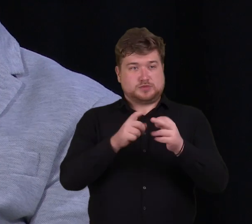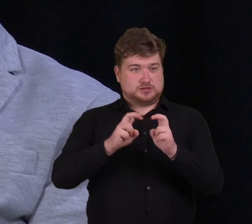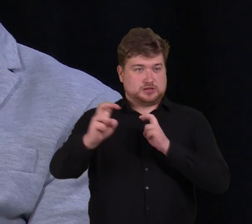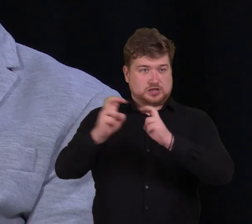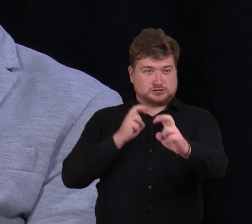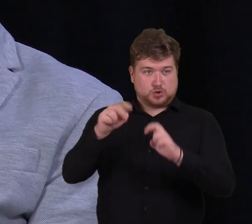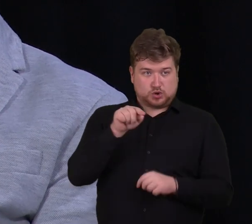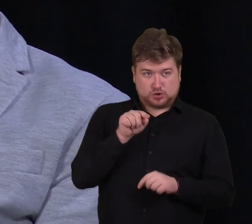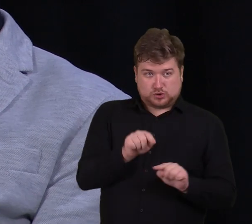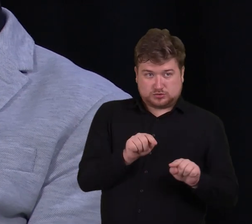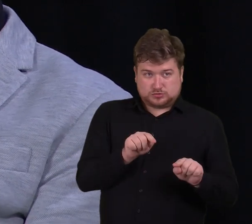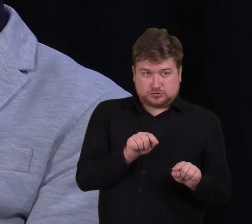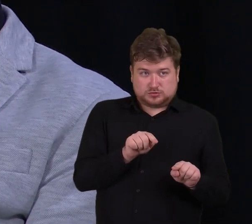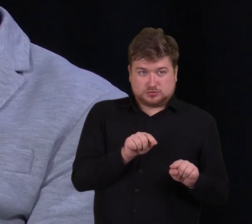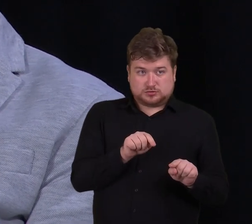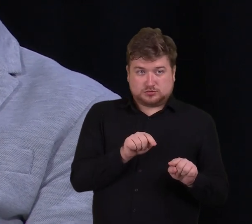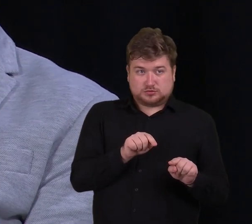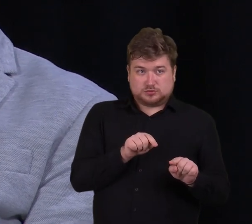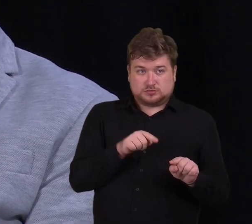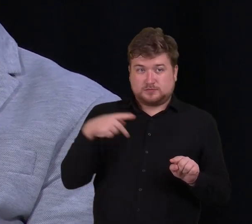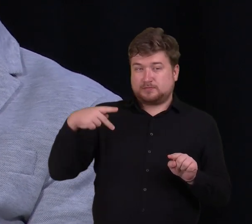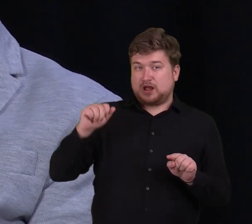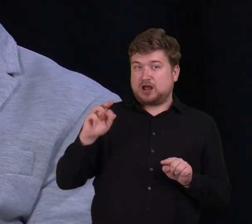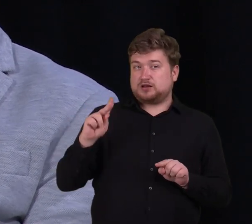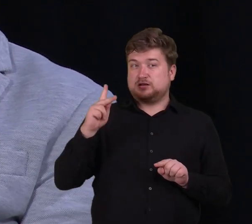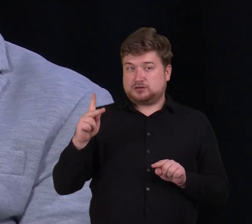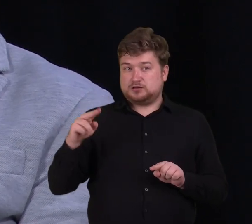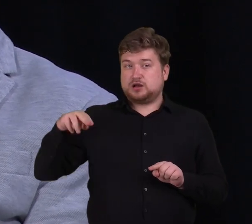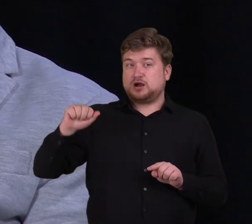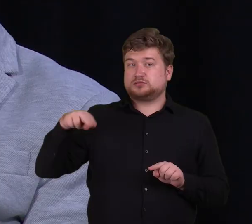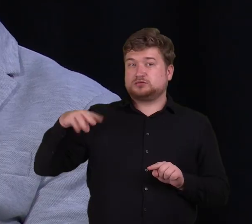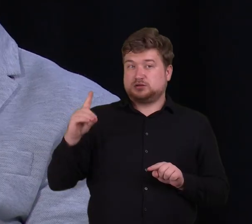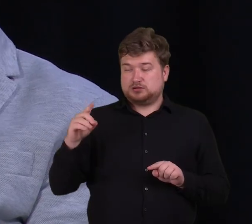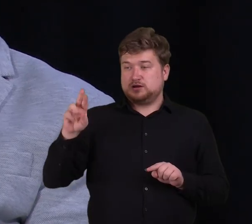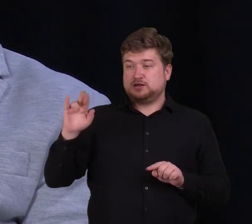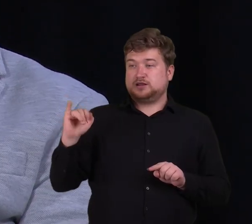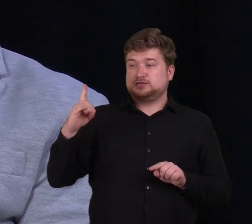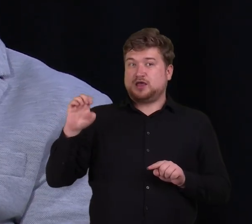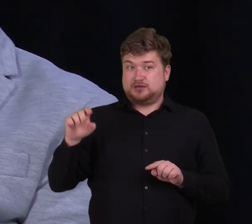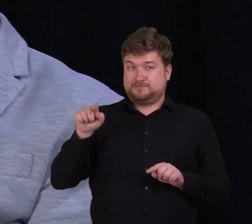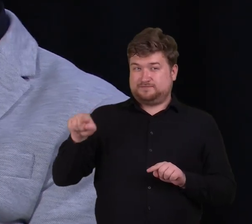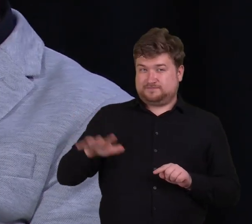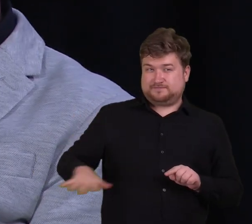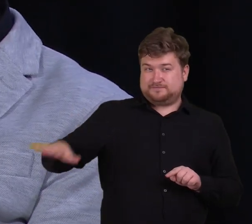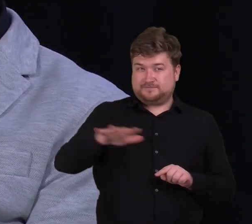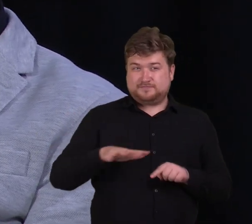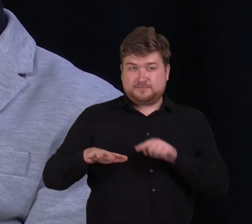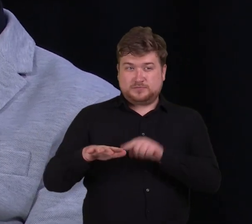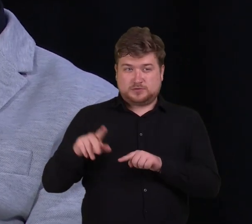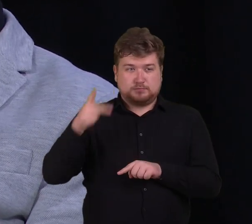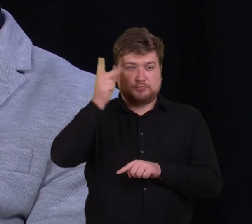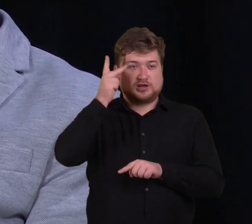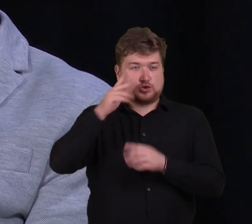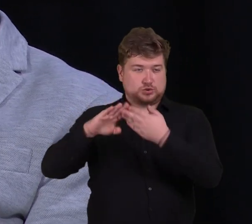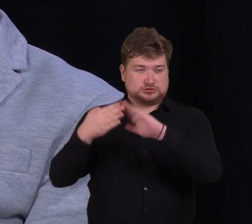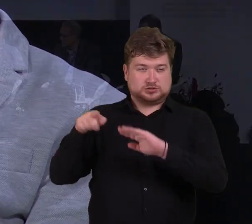of Brno and extension of trams. It was important because there is a university club. And why ITI